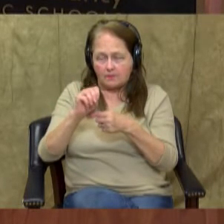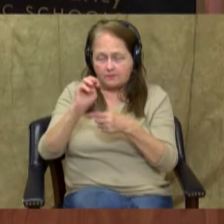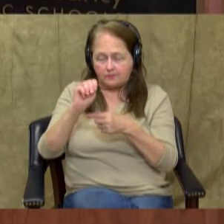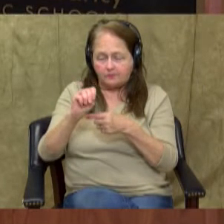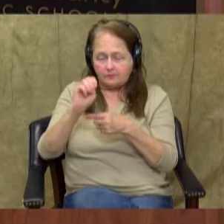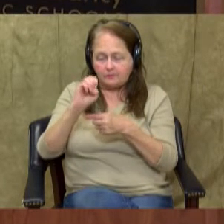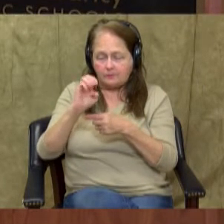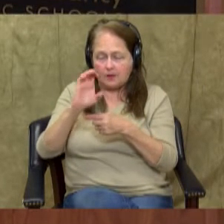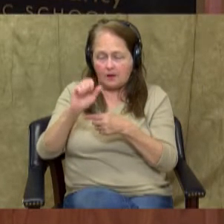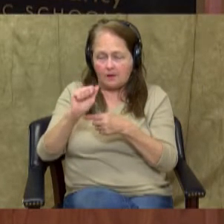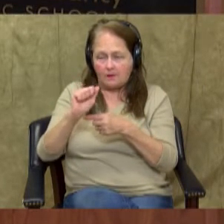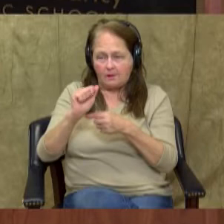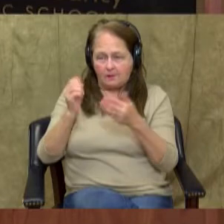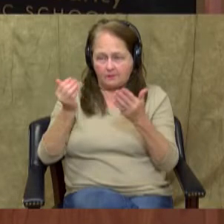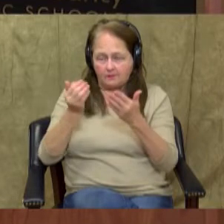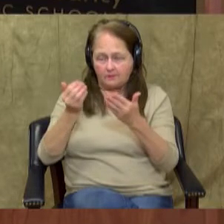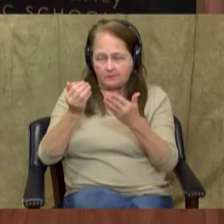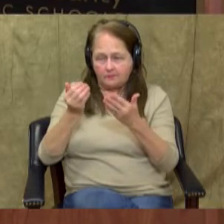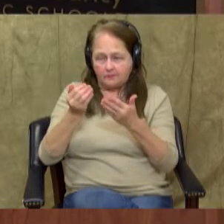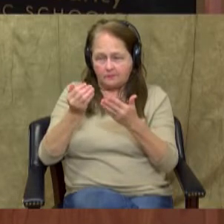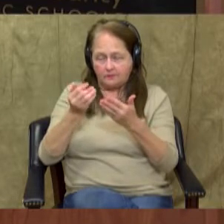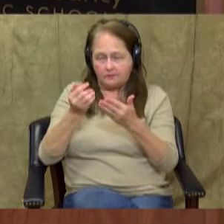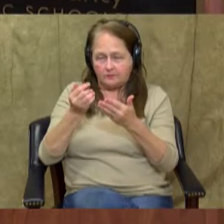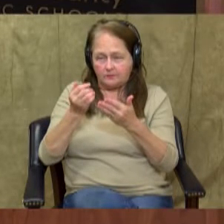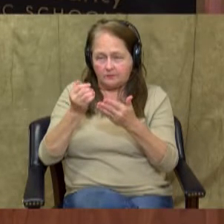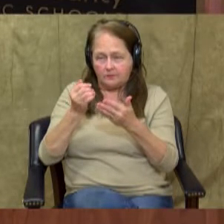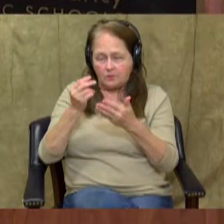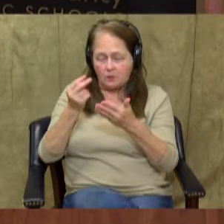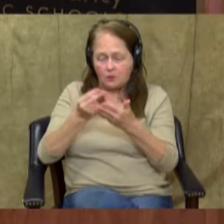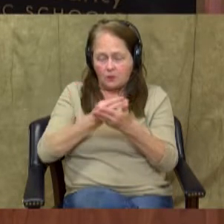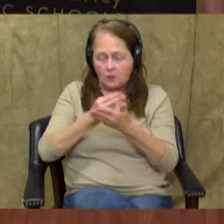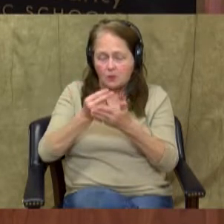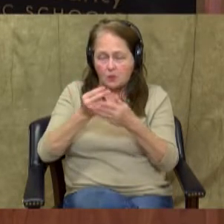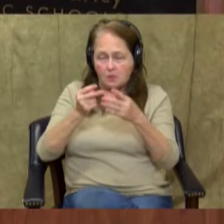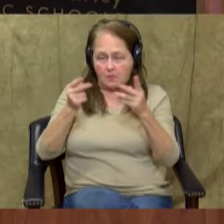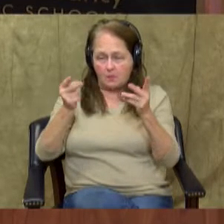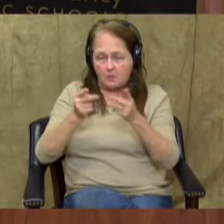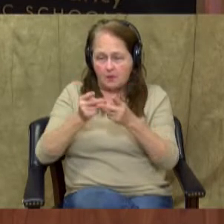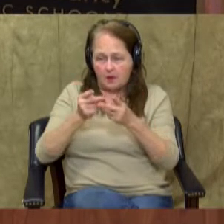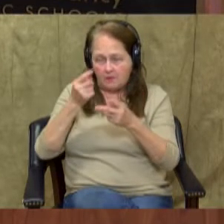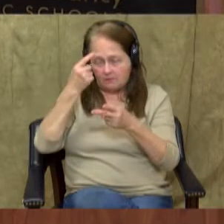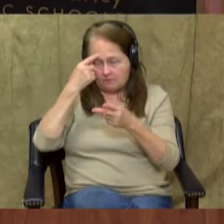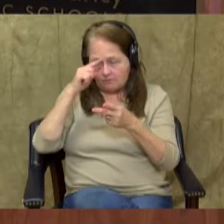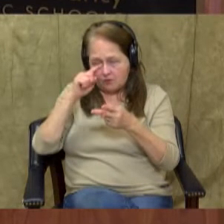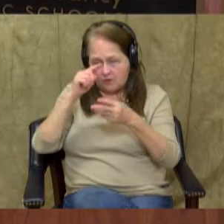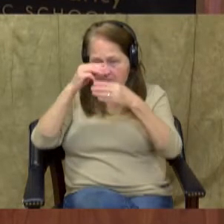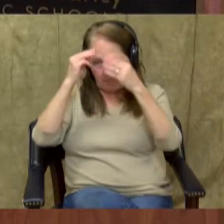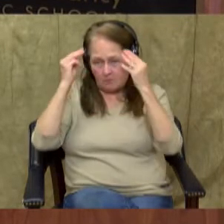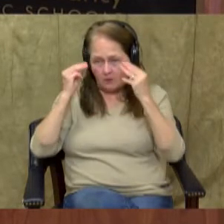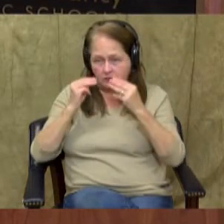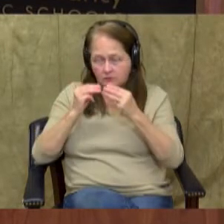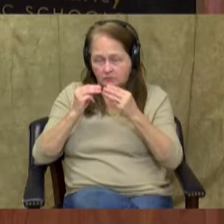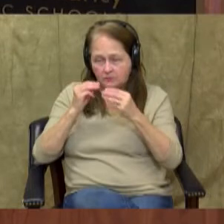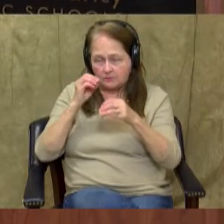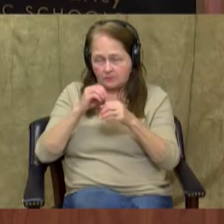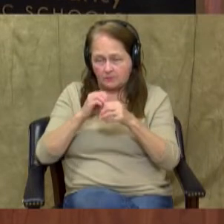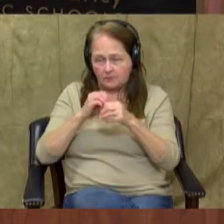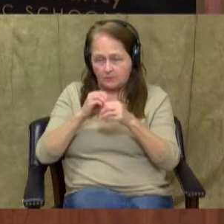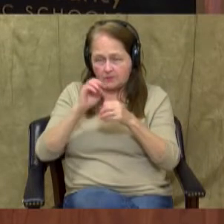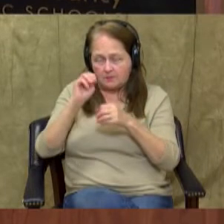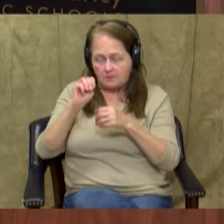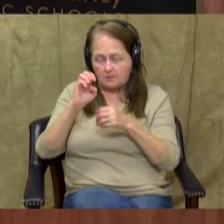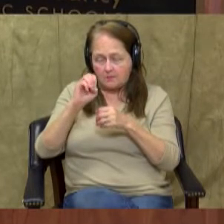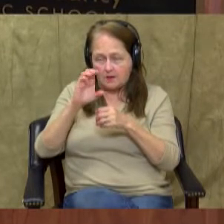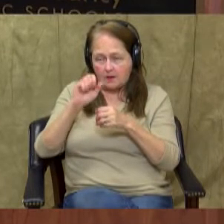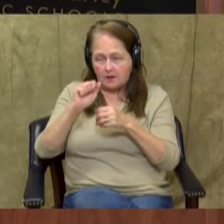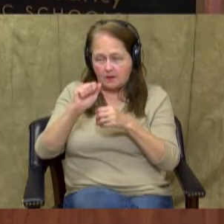Mecca in Saudi Arabia. Here's the Kaaba, which is a holy place for Muslims. In fact, it is in the direction of Mecca